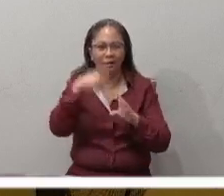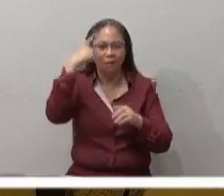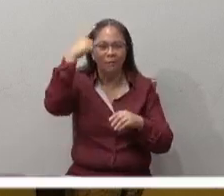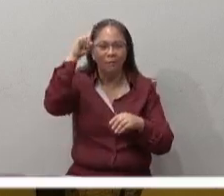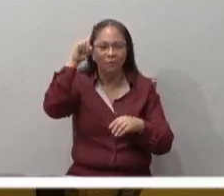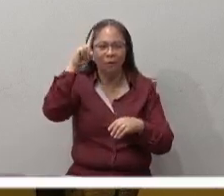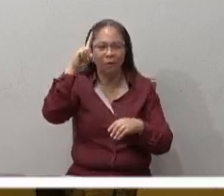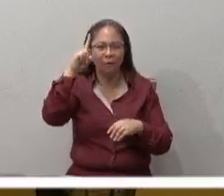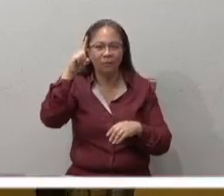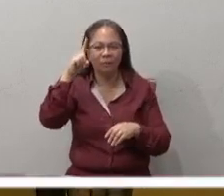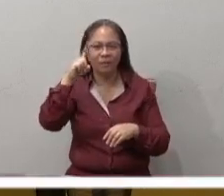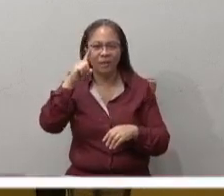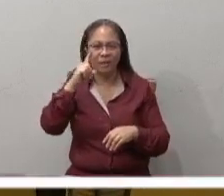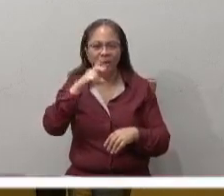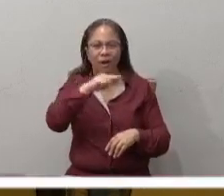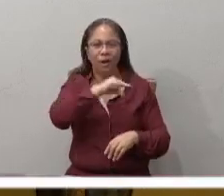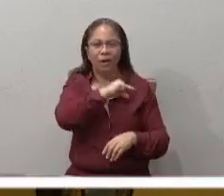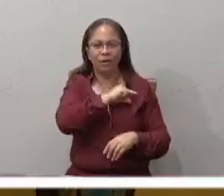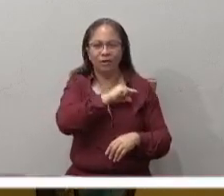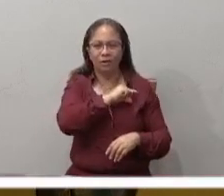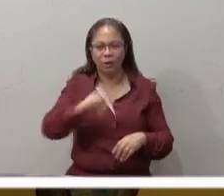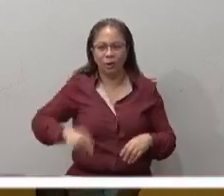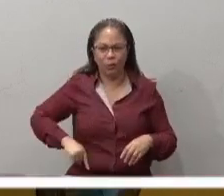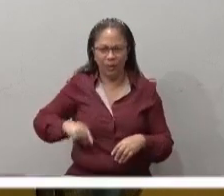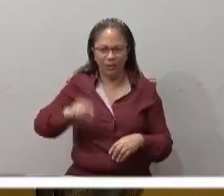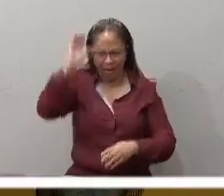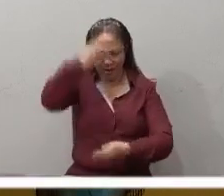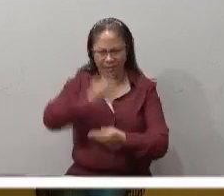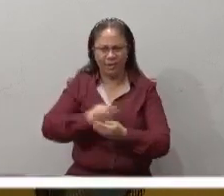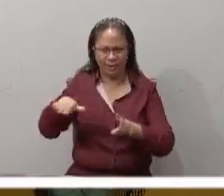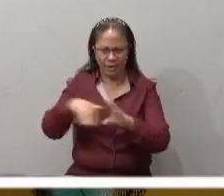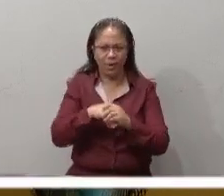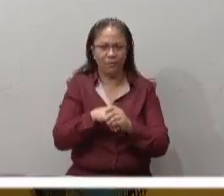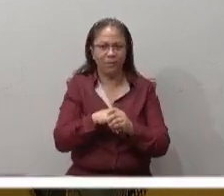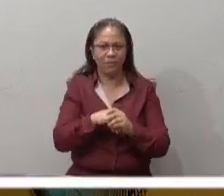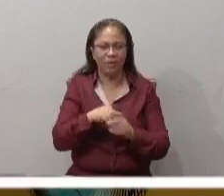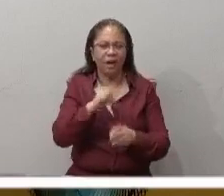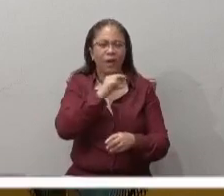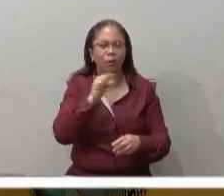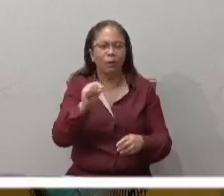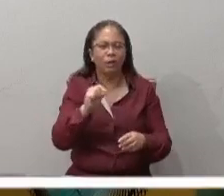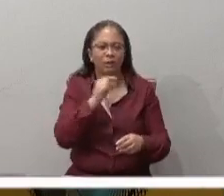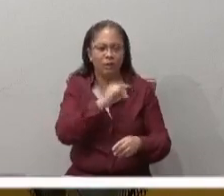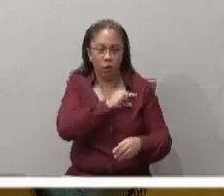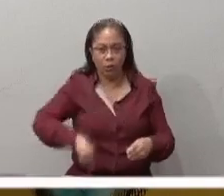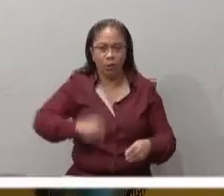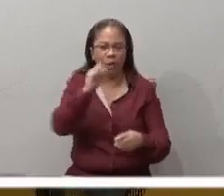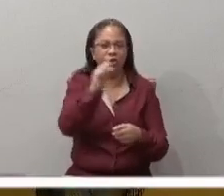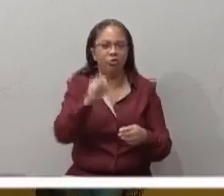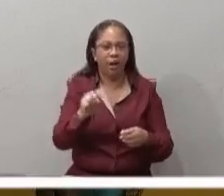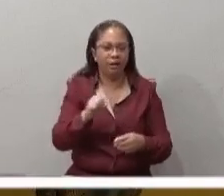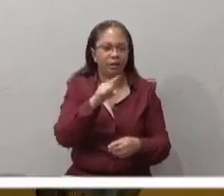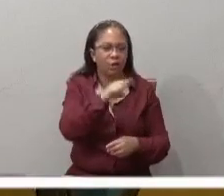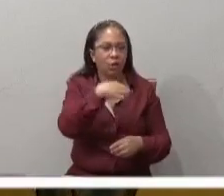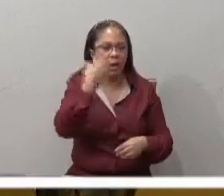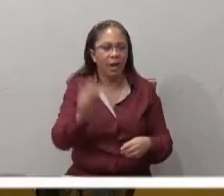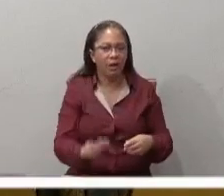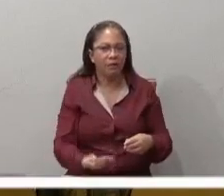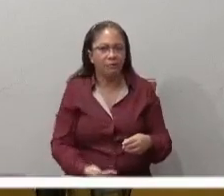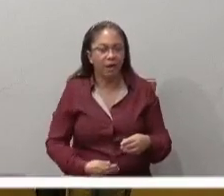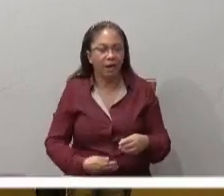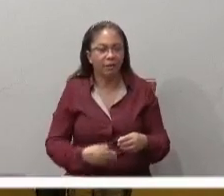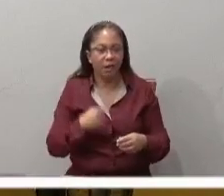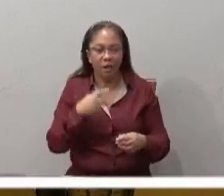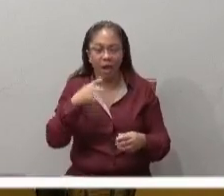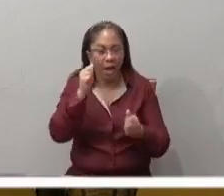the Queen sends a personal note in her handwriting saying, not only are you invited, but this is all expenses